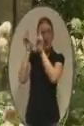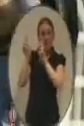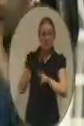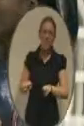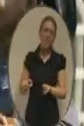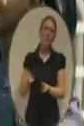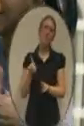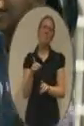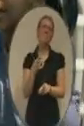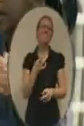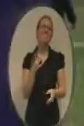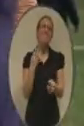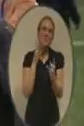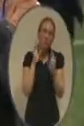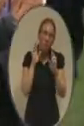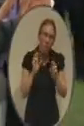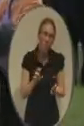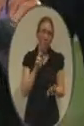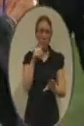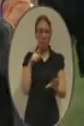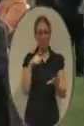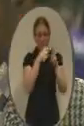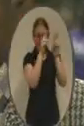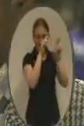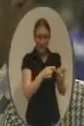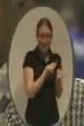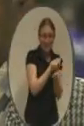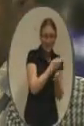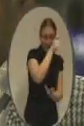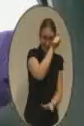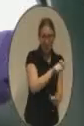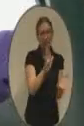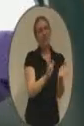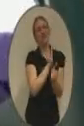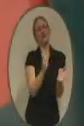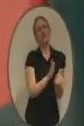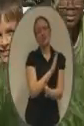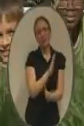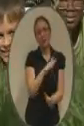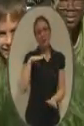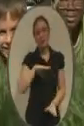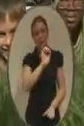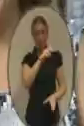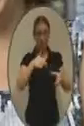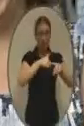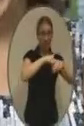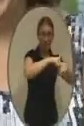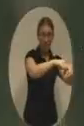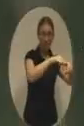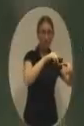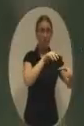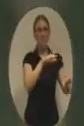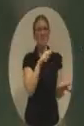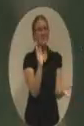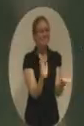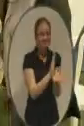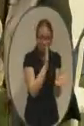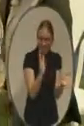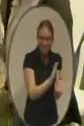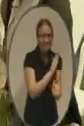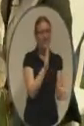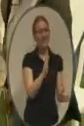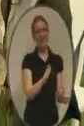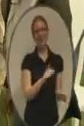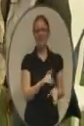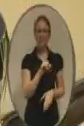Lewisham Homes really hope you enjoy being one of their tenants. Remember, we are here to make your stay as happy and as safe as